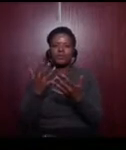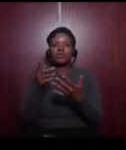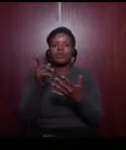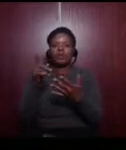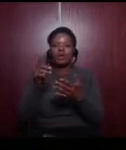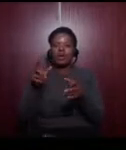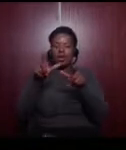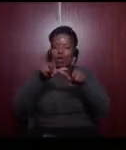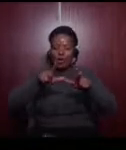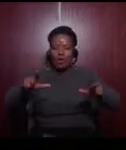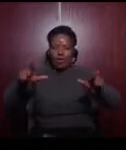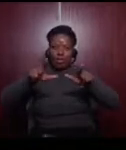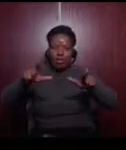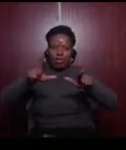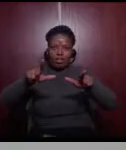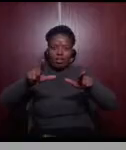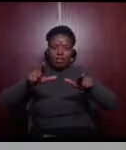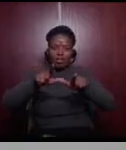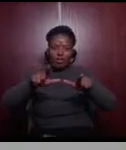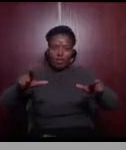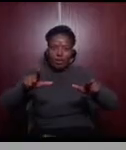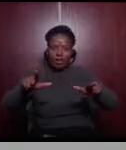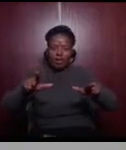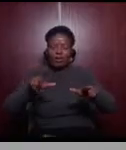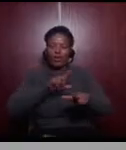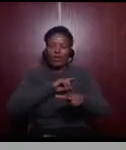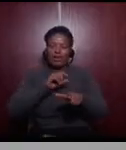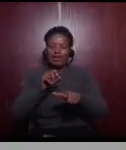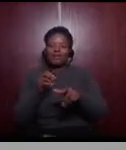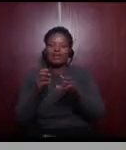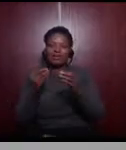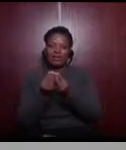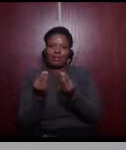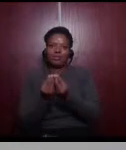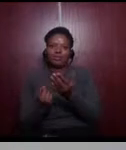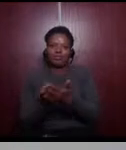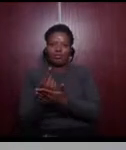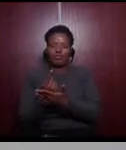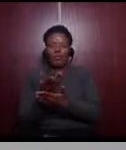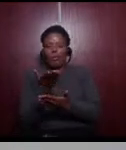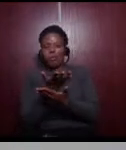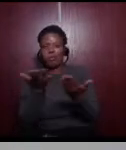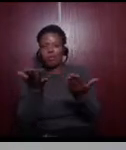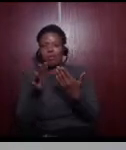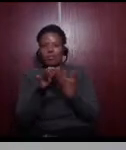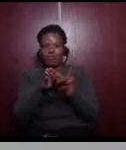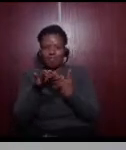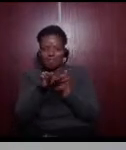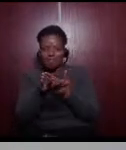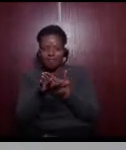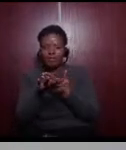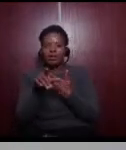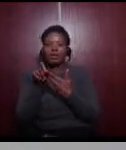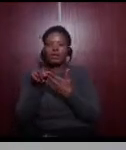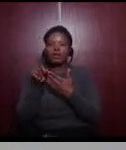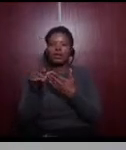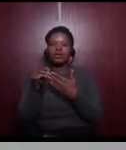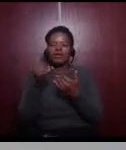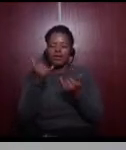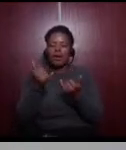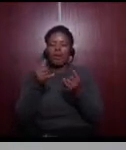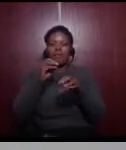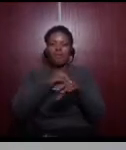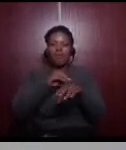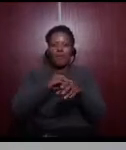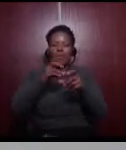local level, because that is where things are starting. And then, as you correctly said, they are being escalated. So